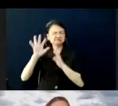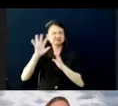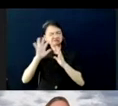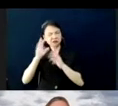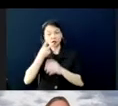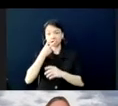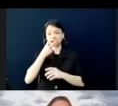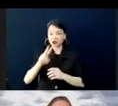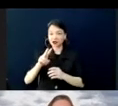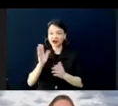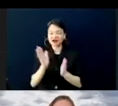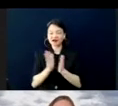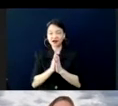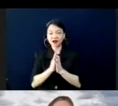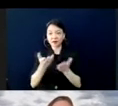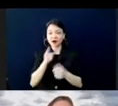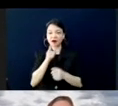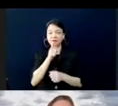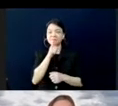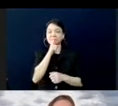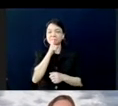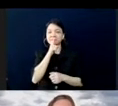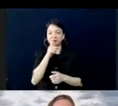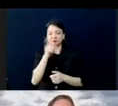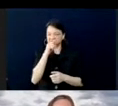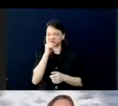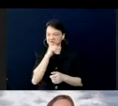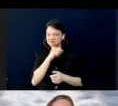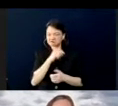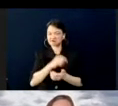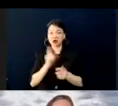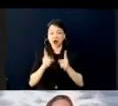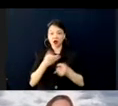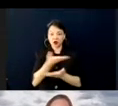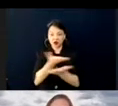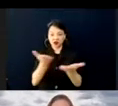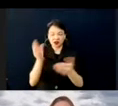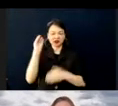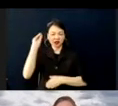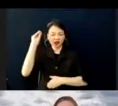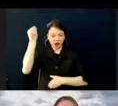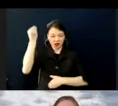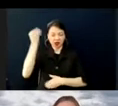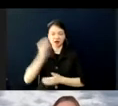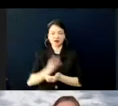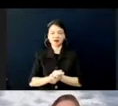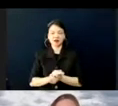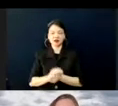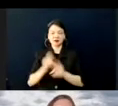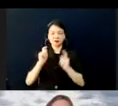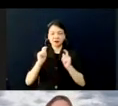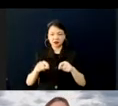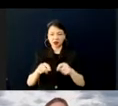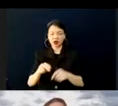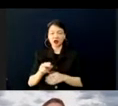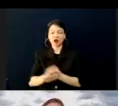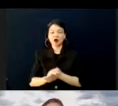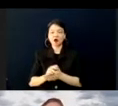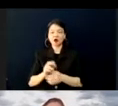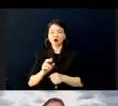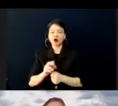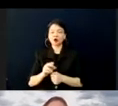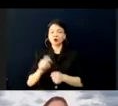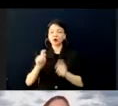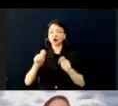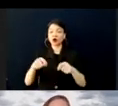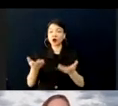use cases. So I think, you know, when you're in Jakarta, you see many different use cases for e-money, and often you'll be in a very cool cafe and have the opportunity to